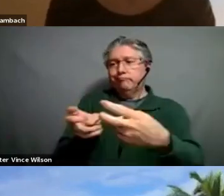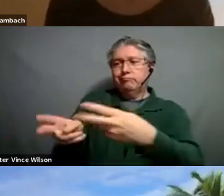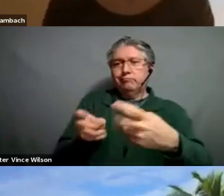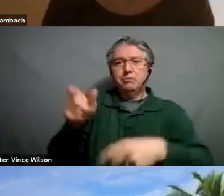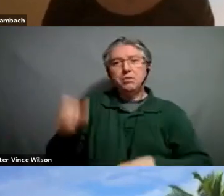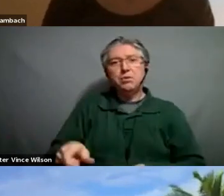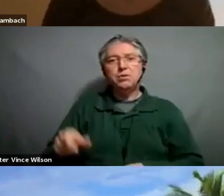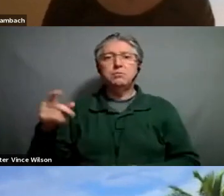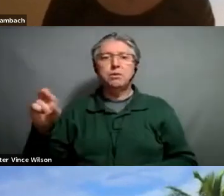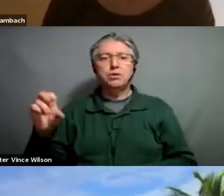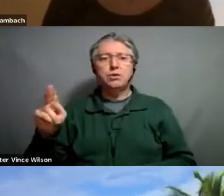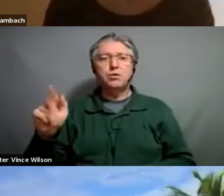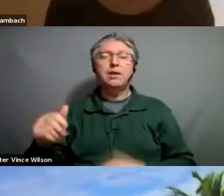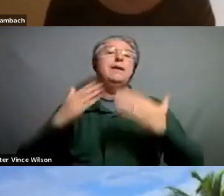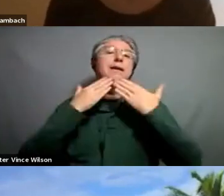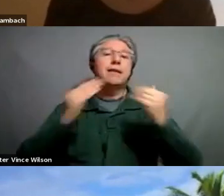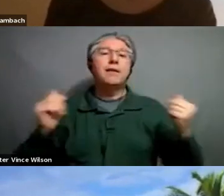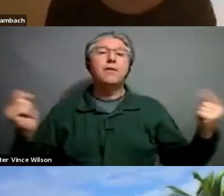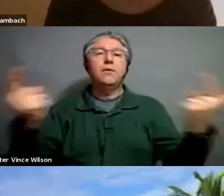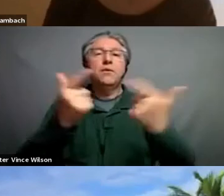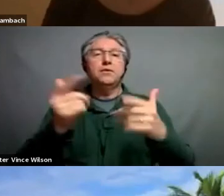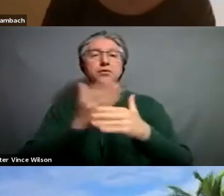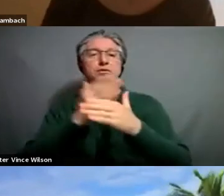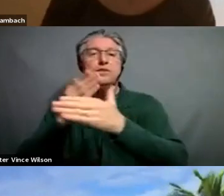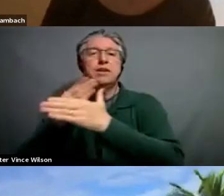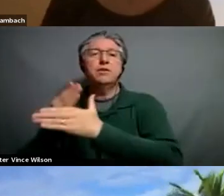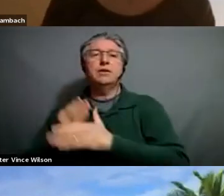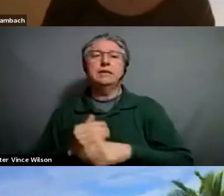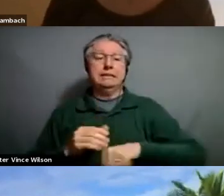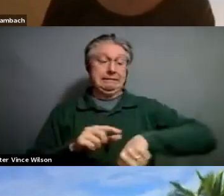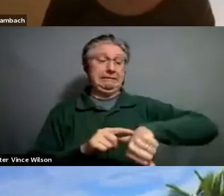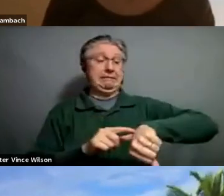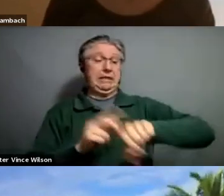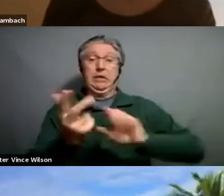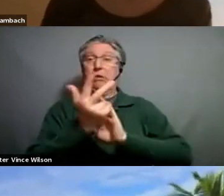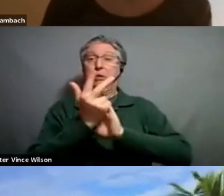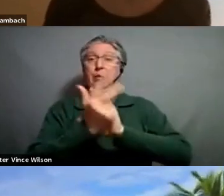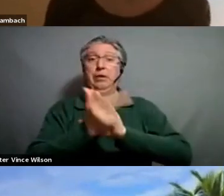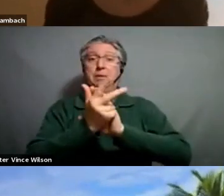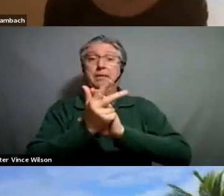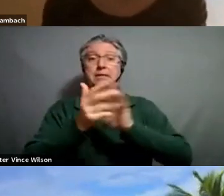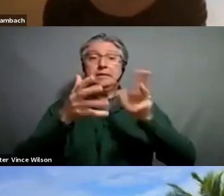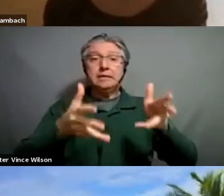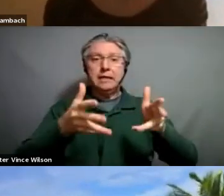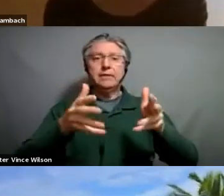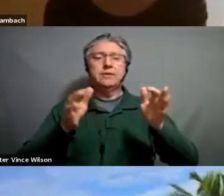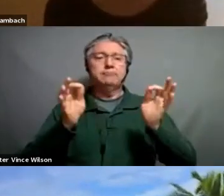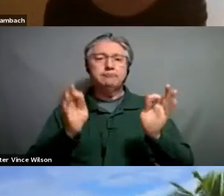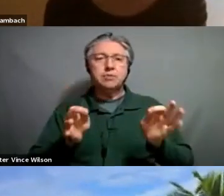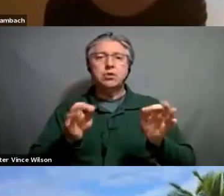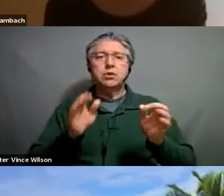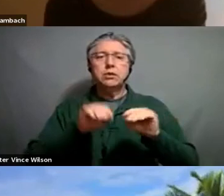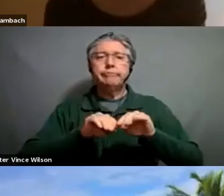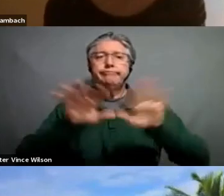But yeah, thank you everyone for sharing. Again, we have 3 minutes left, so I do want to make sure I get